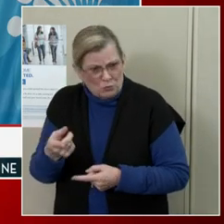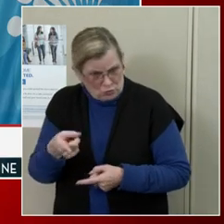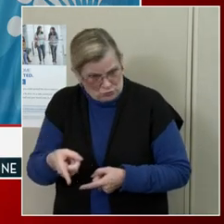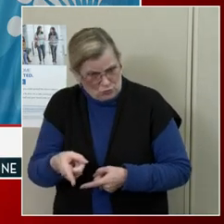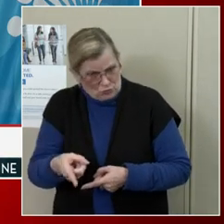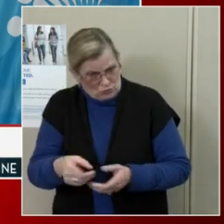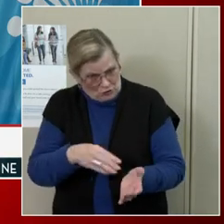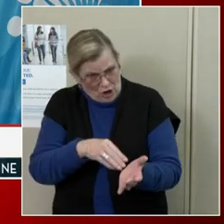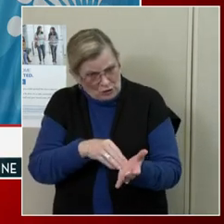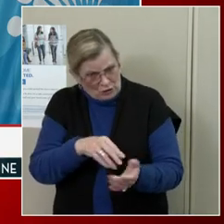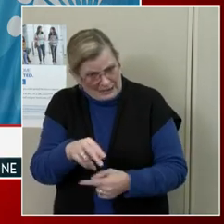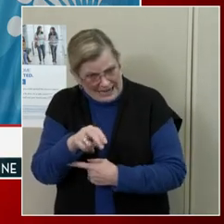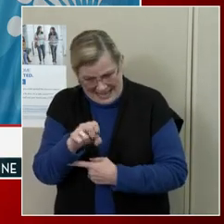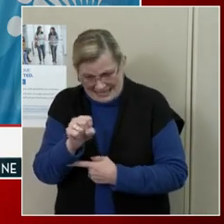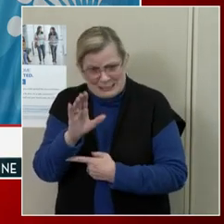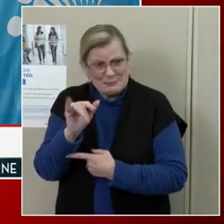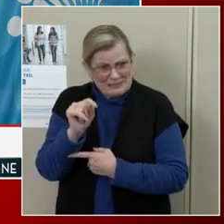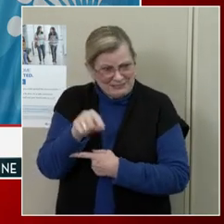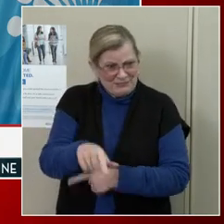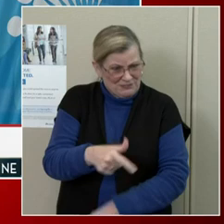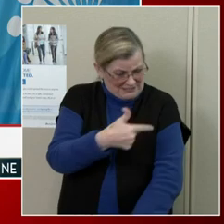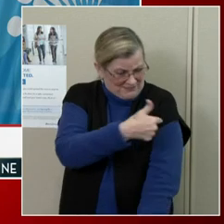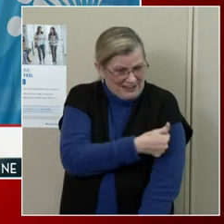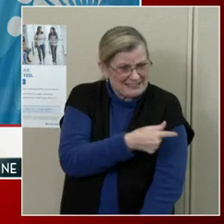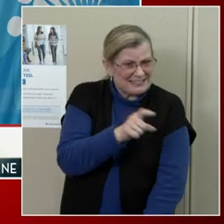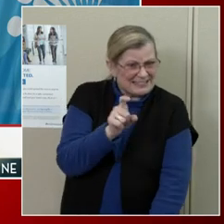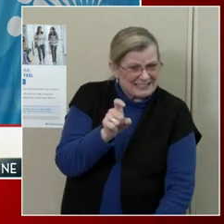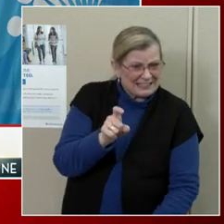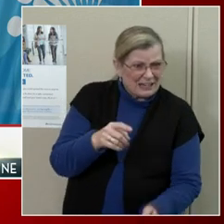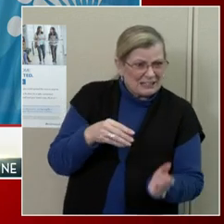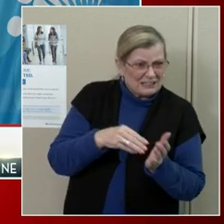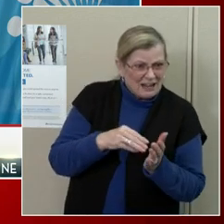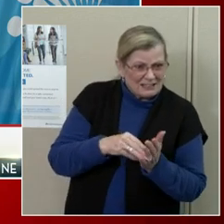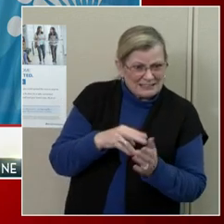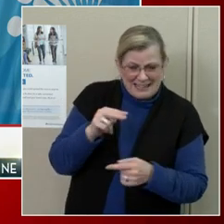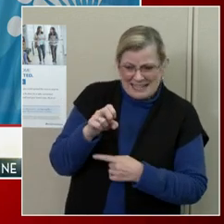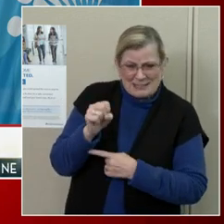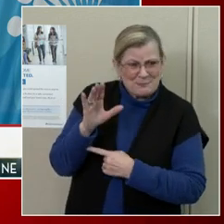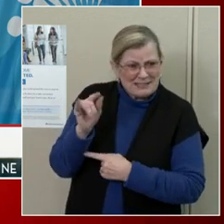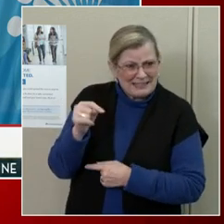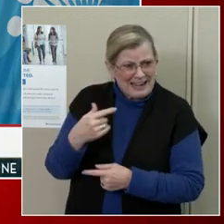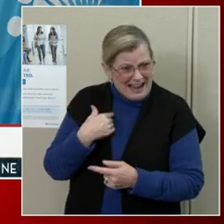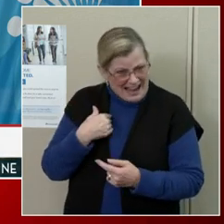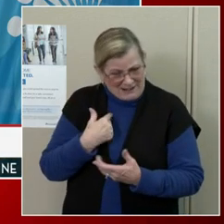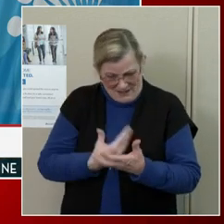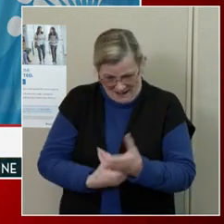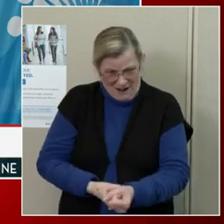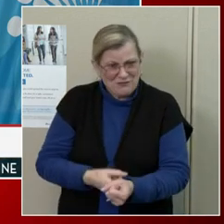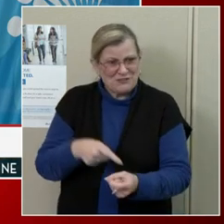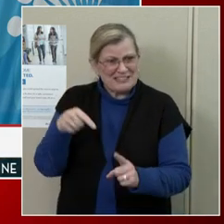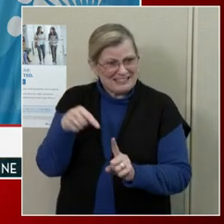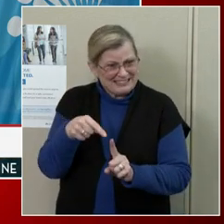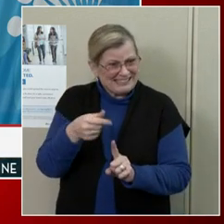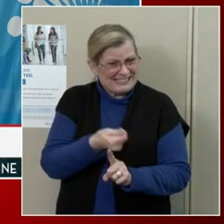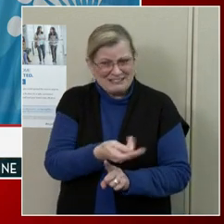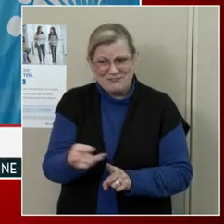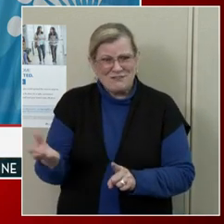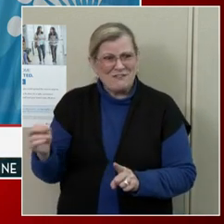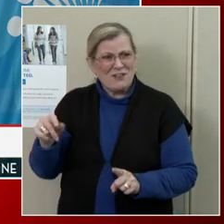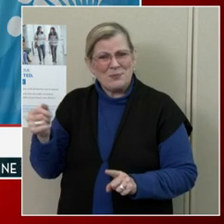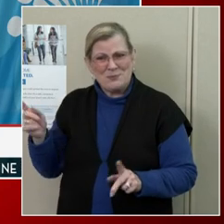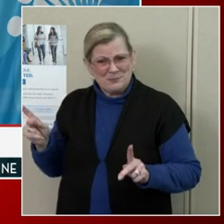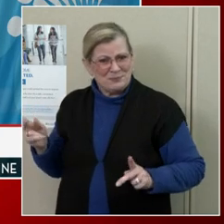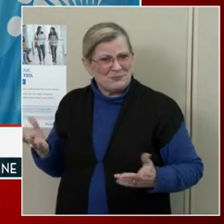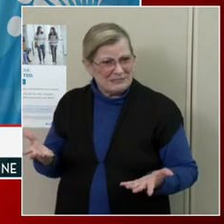vaccinated. Dr. Nesbitt has confidence in the vaccine. Dr. Nesbitt has confidence in the processes that exist in the U.S. That allow